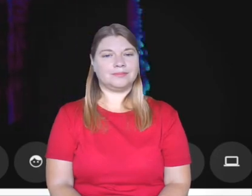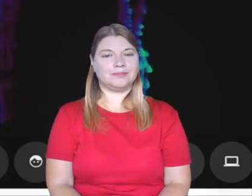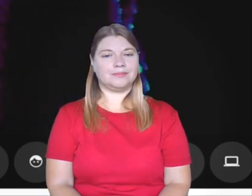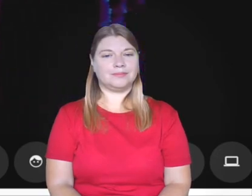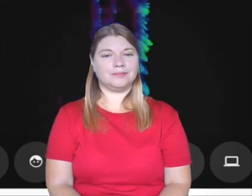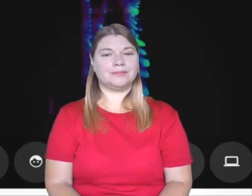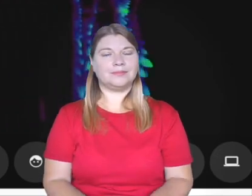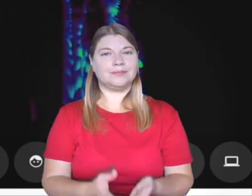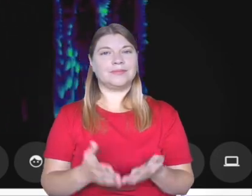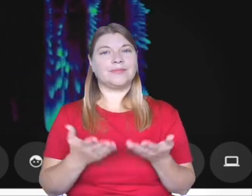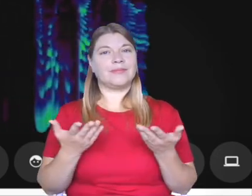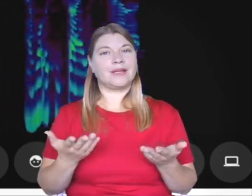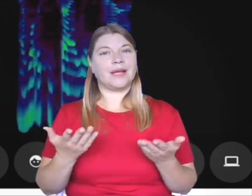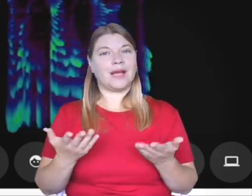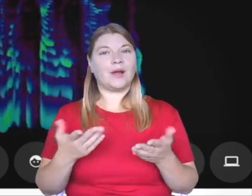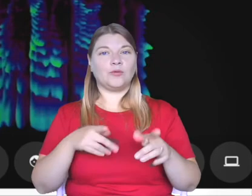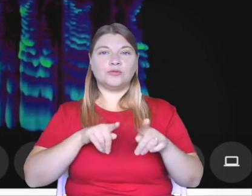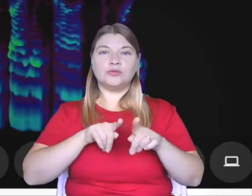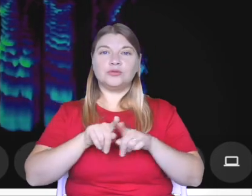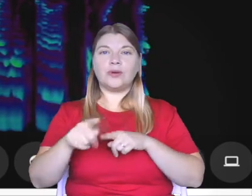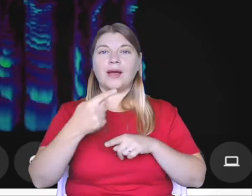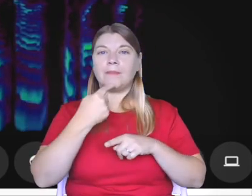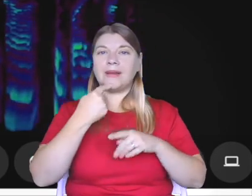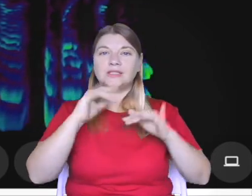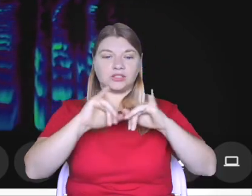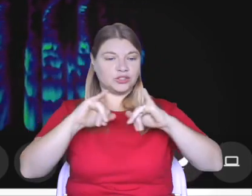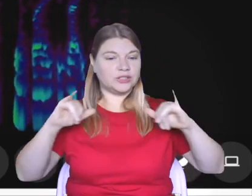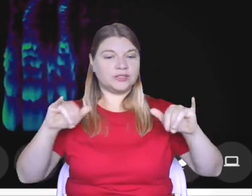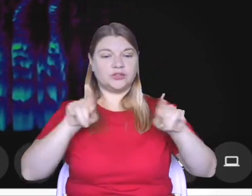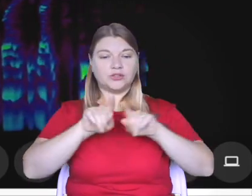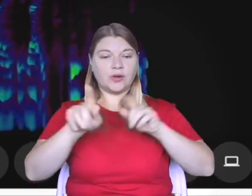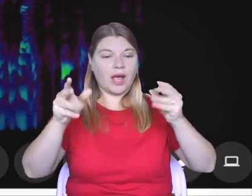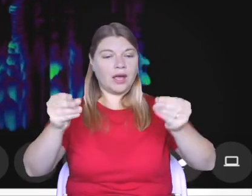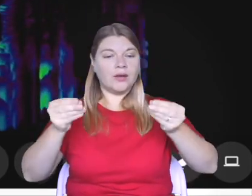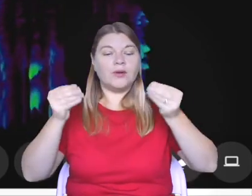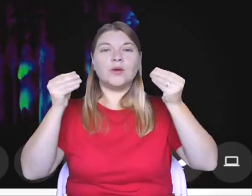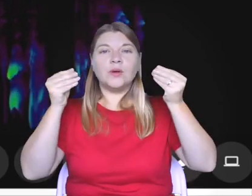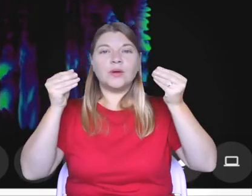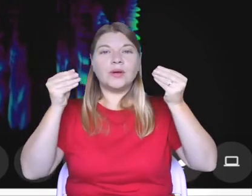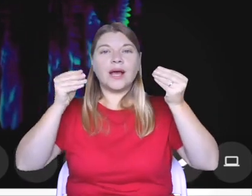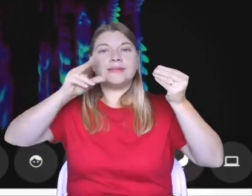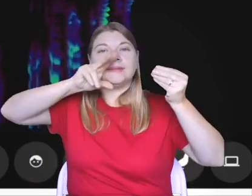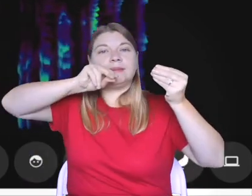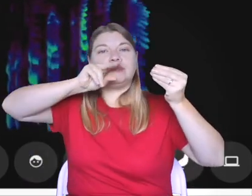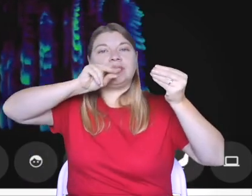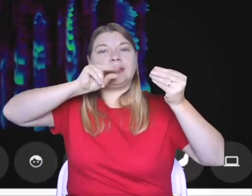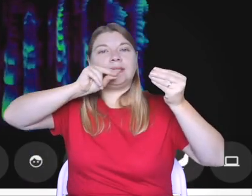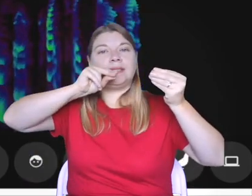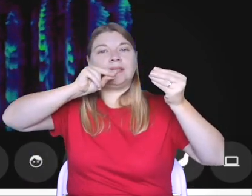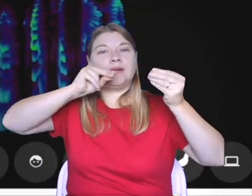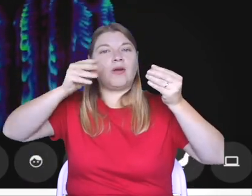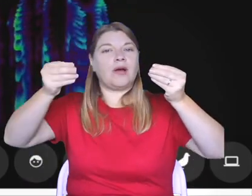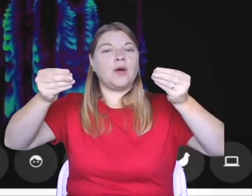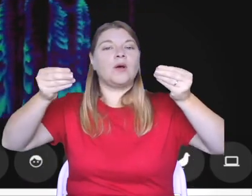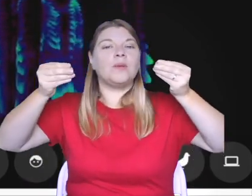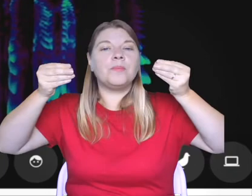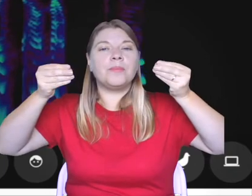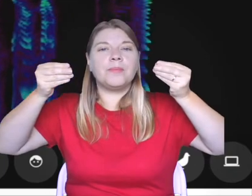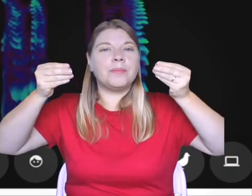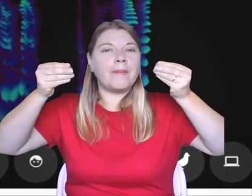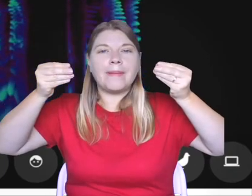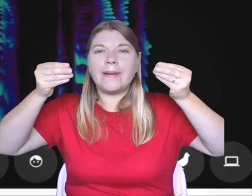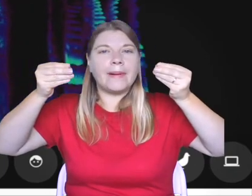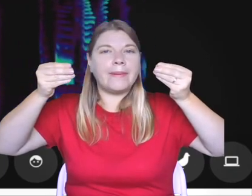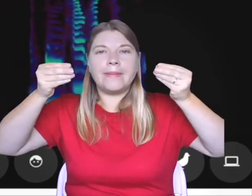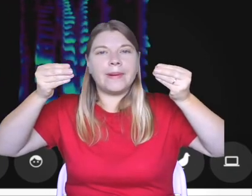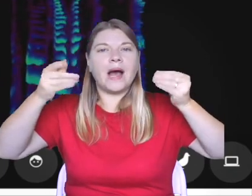And what we can try with our tinfoil is as well is speaking with the tinfoil quite close to our mouth and seeing how